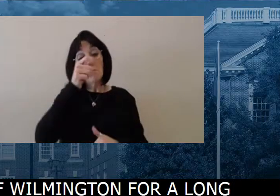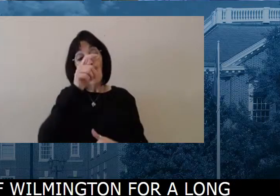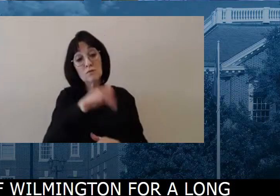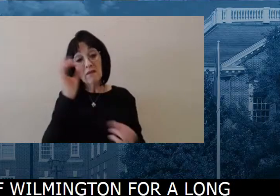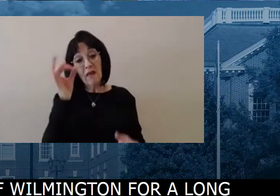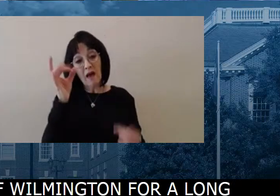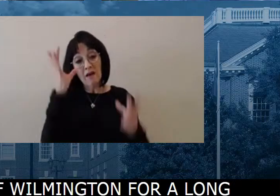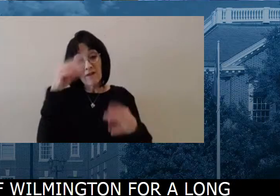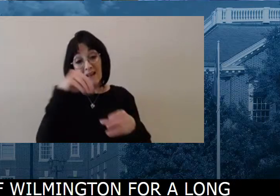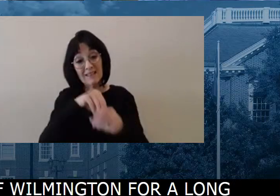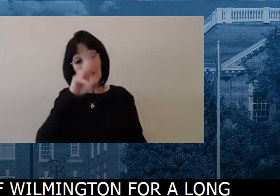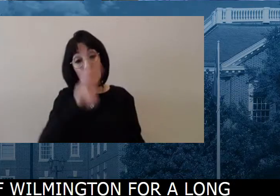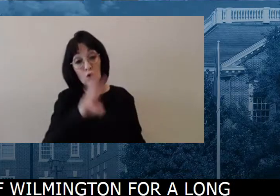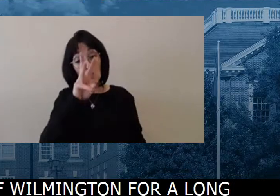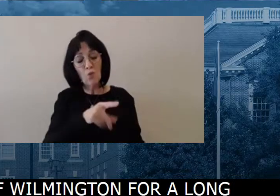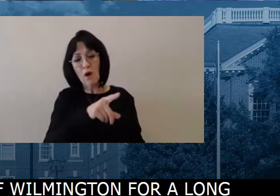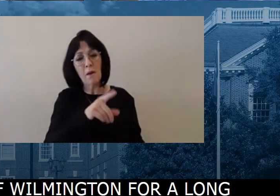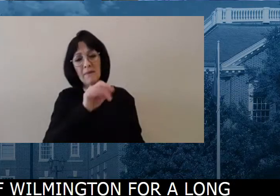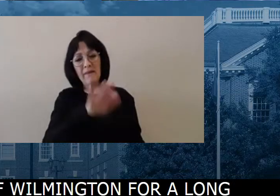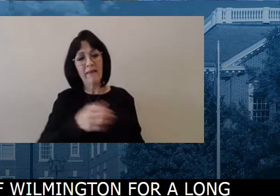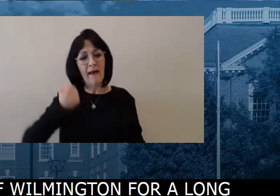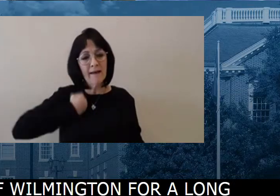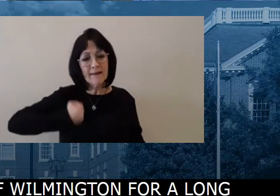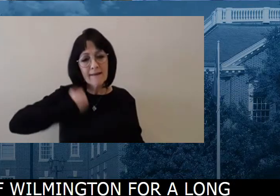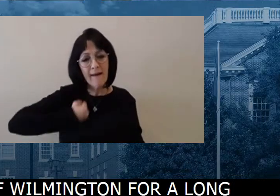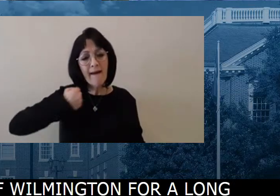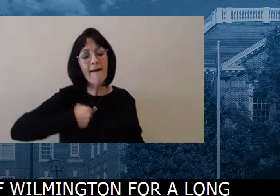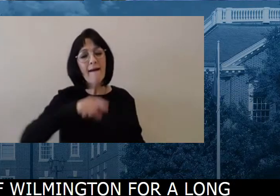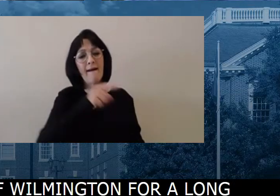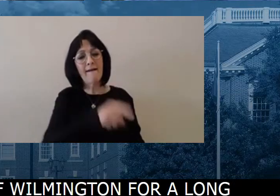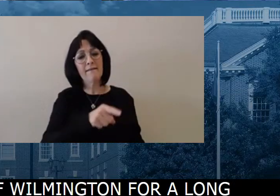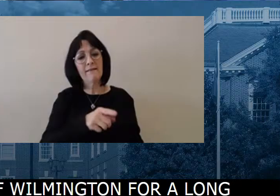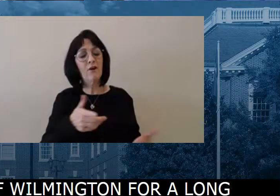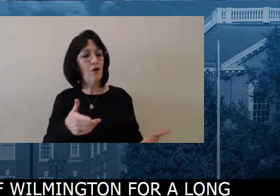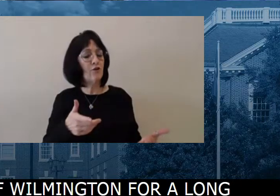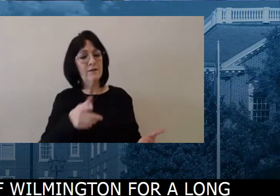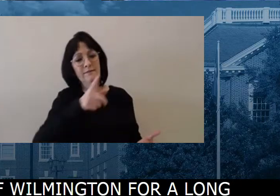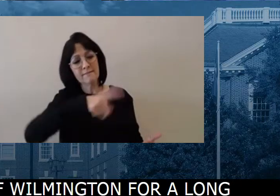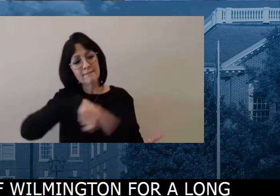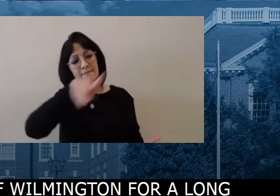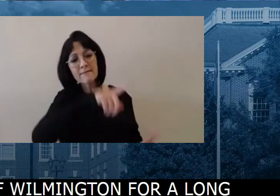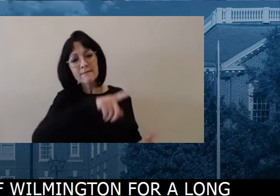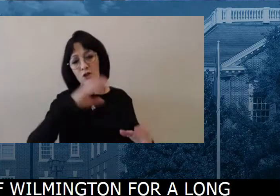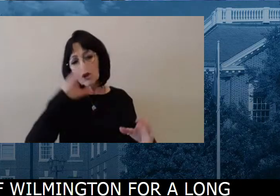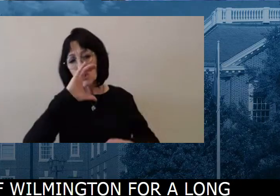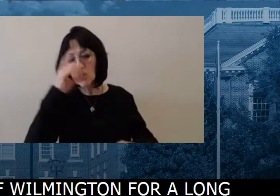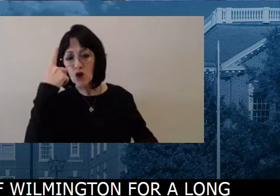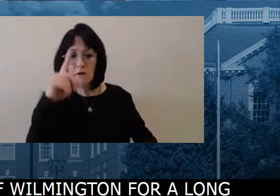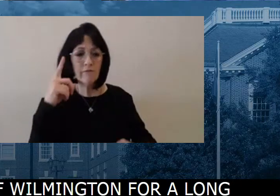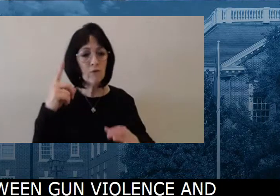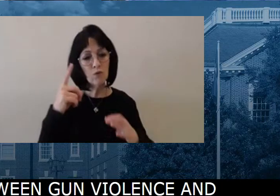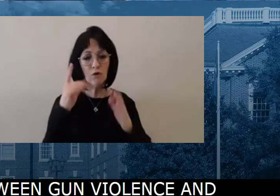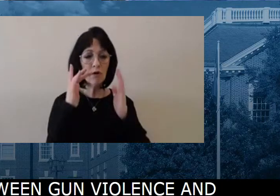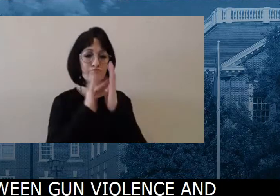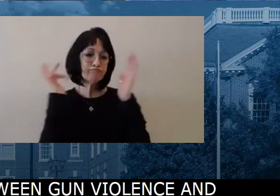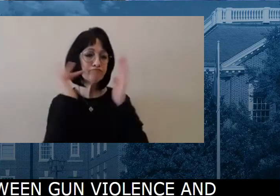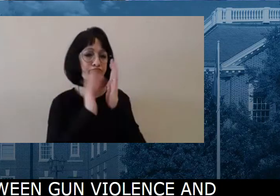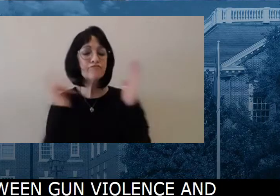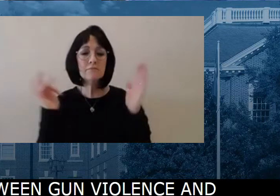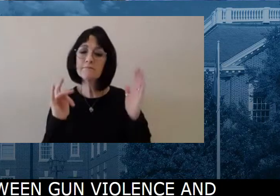beefs that are out there in these communities, and we've got an approach to dealing with